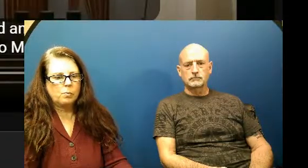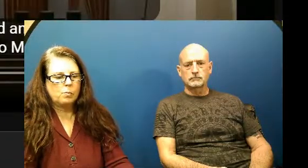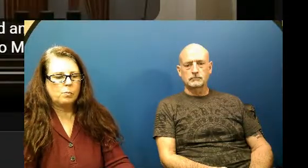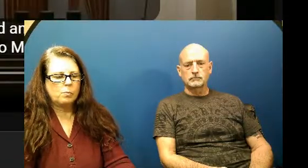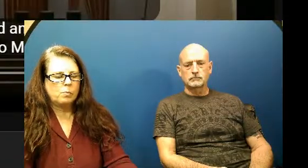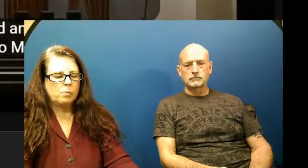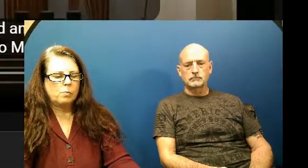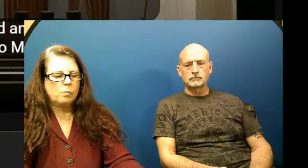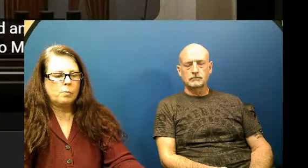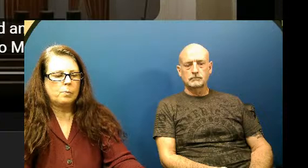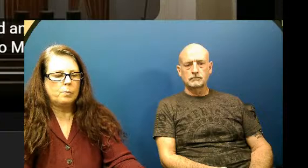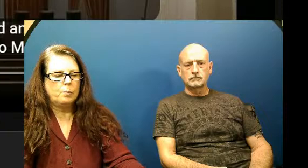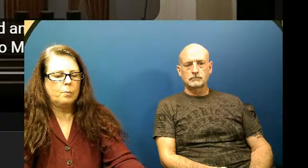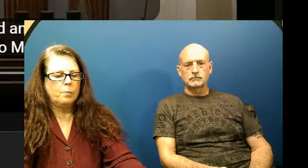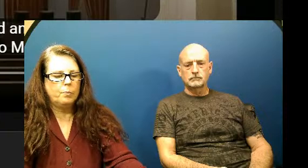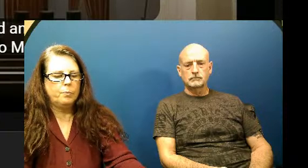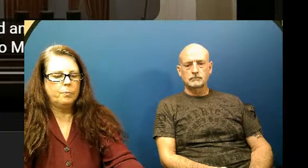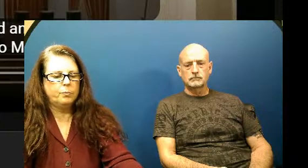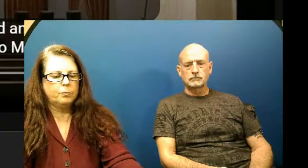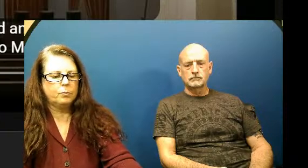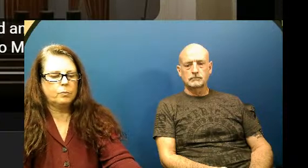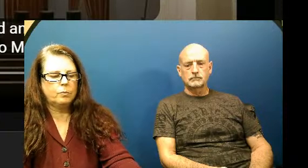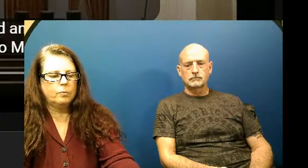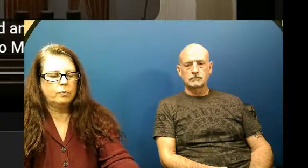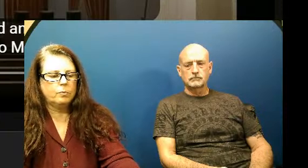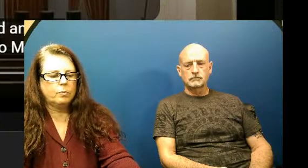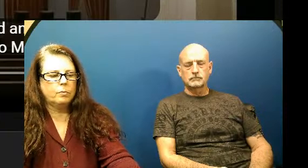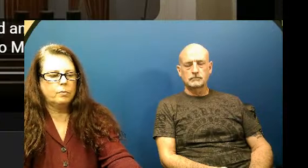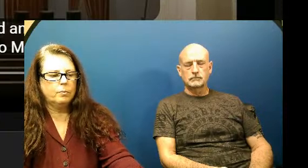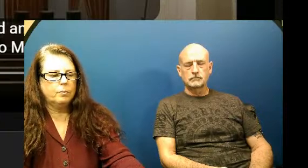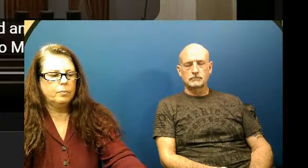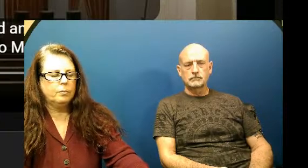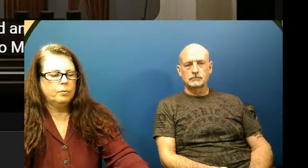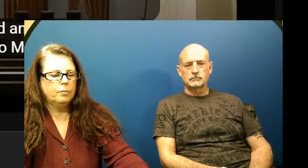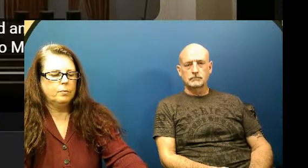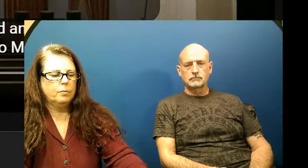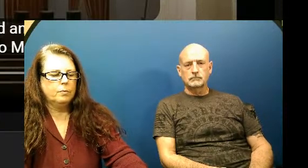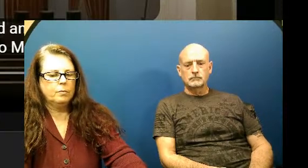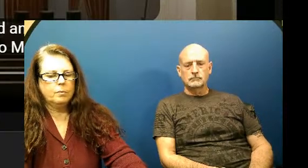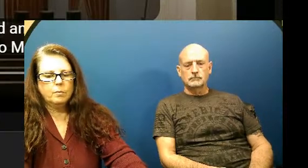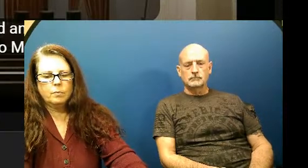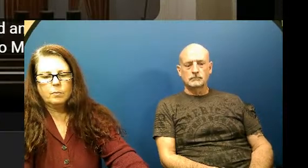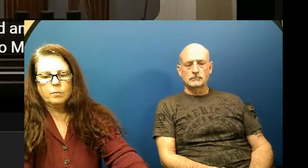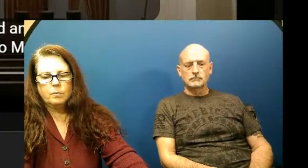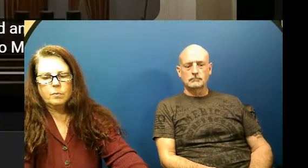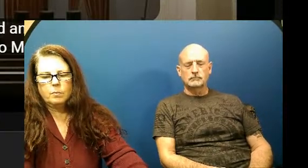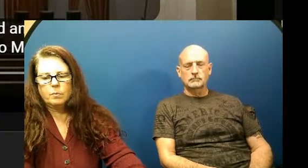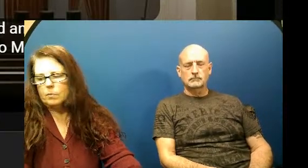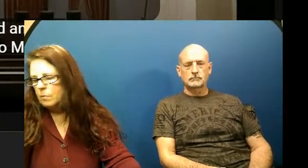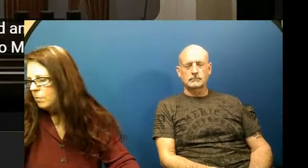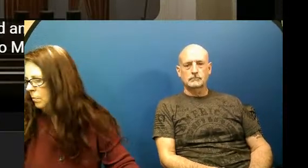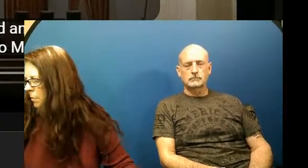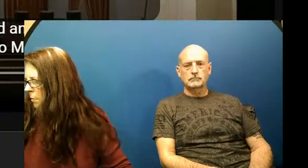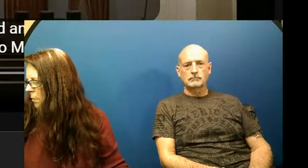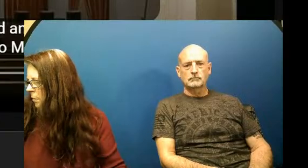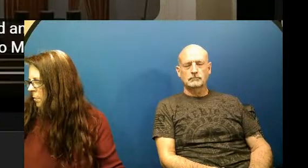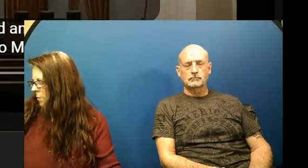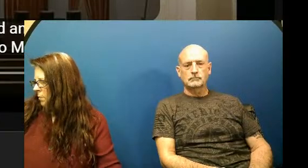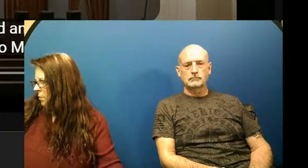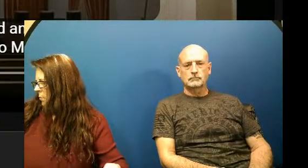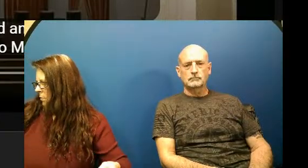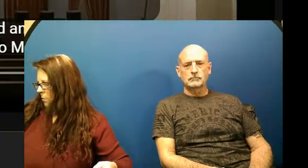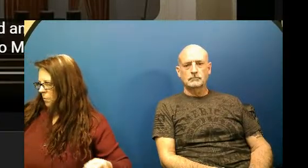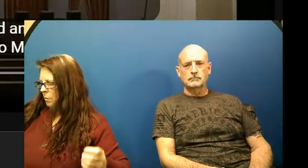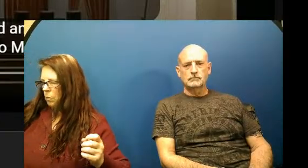difficult under any time frame for two principal reasons. The first is that there's a global team of engineers that are some in China,